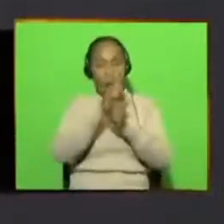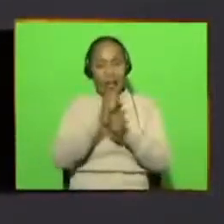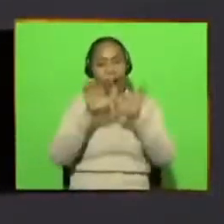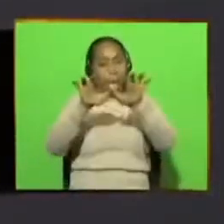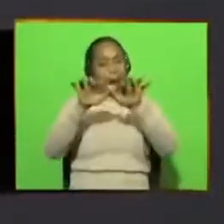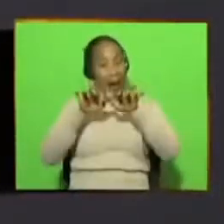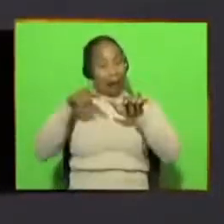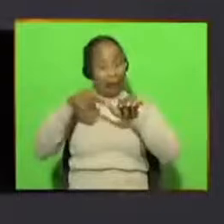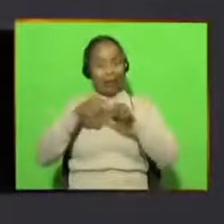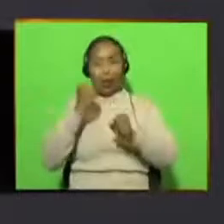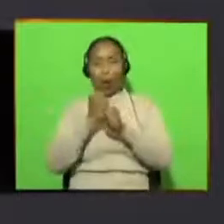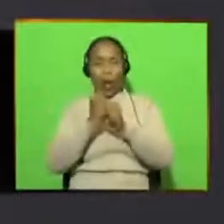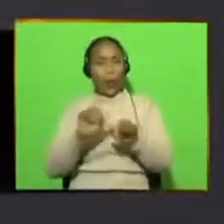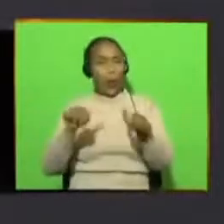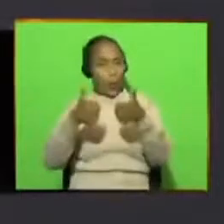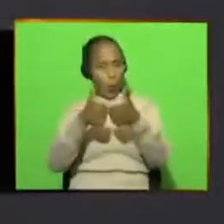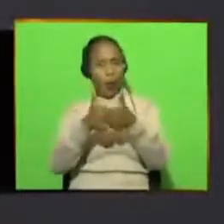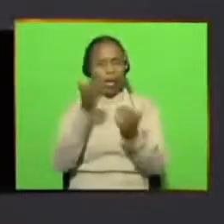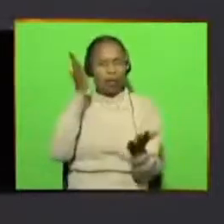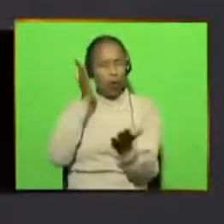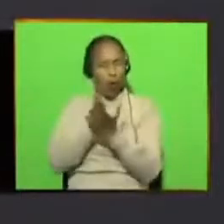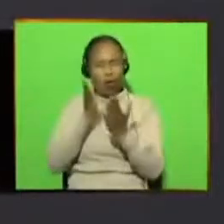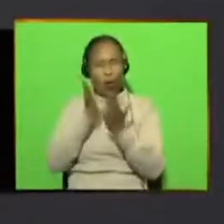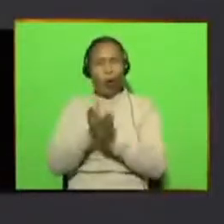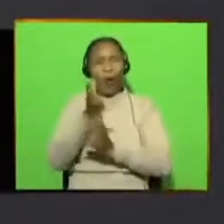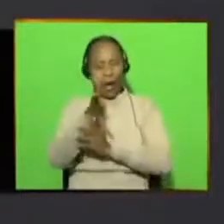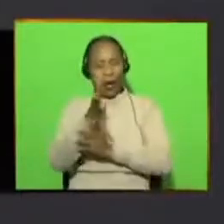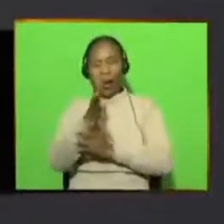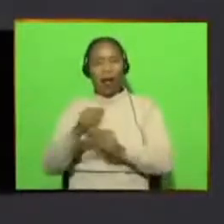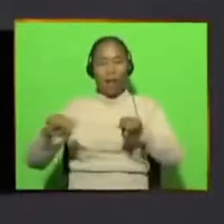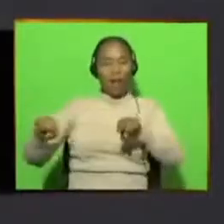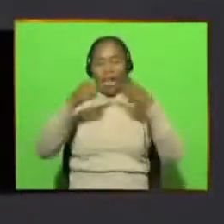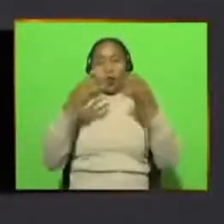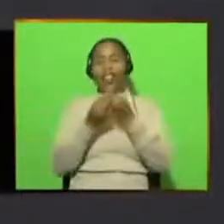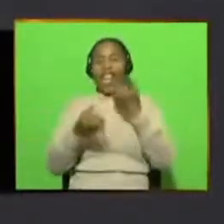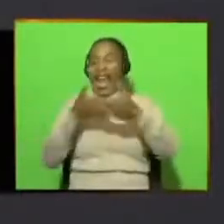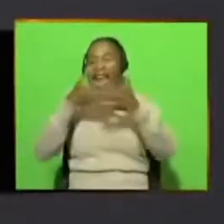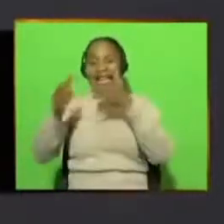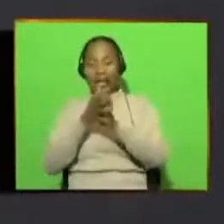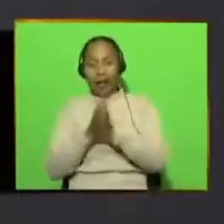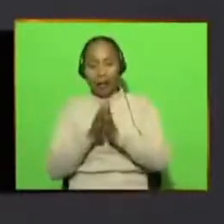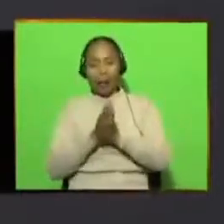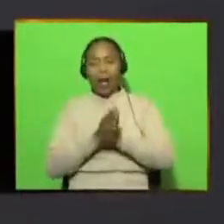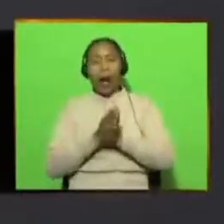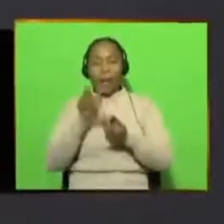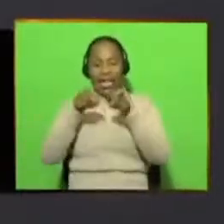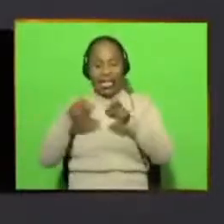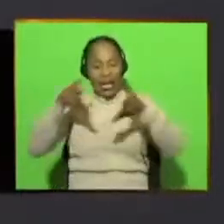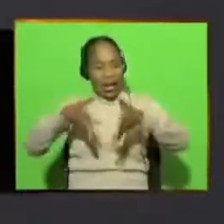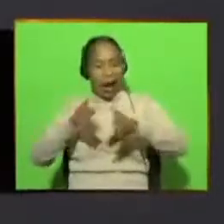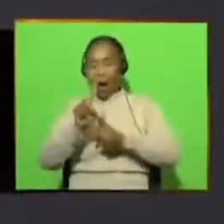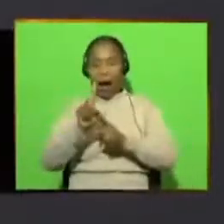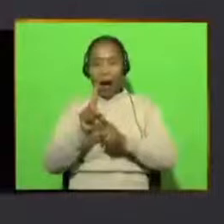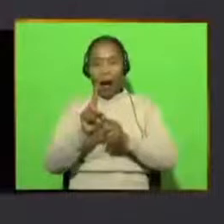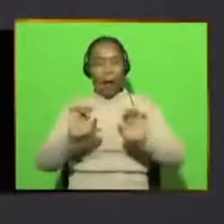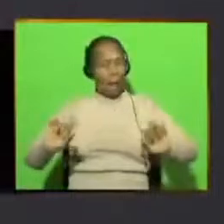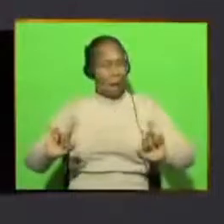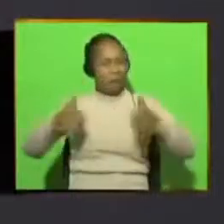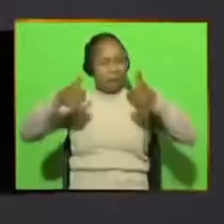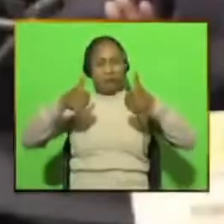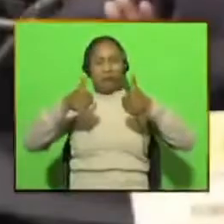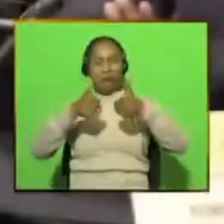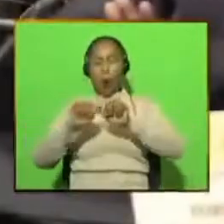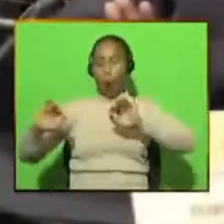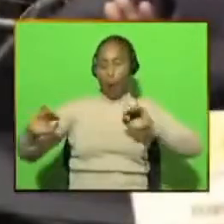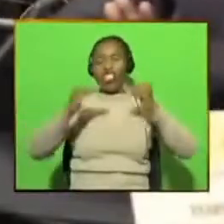can reassure you that we will not fight with any bouncer. We are going to be the best and effective opposition that is